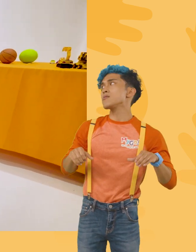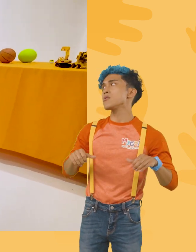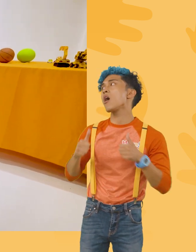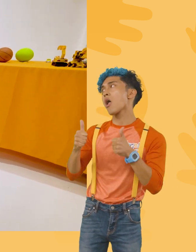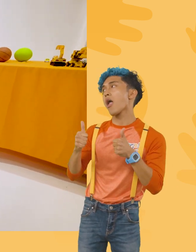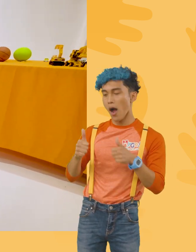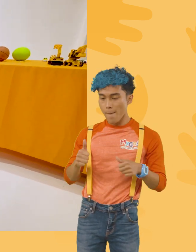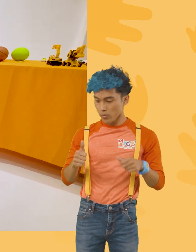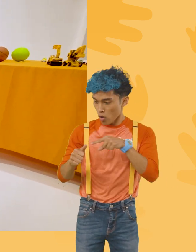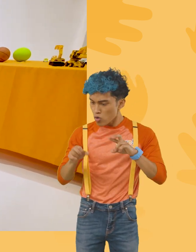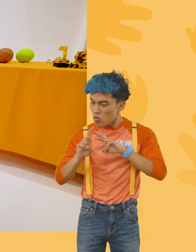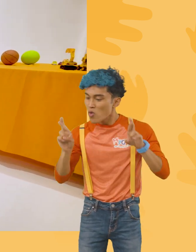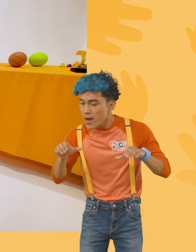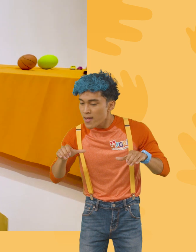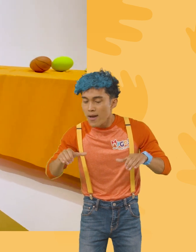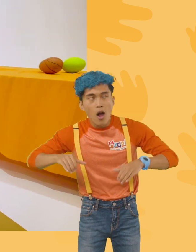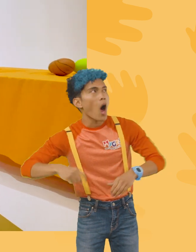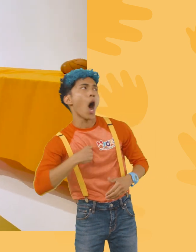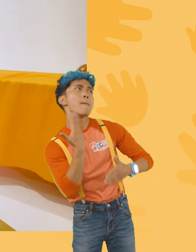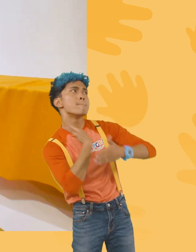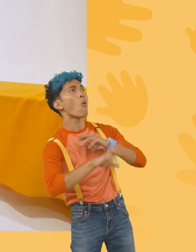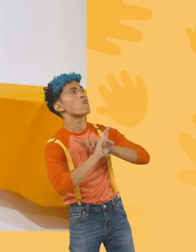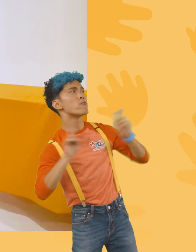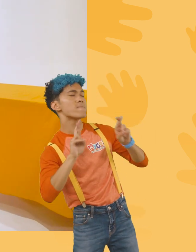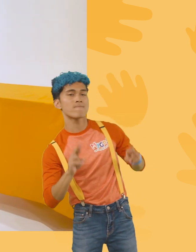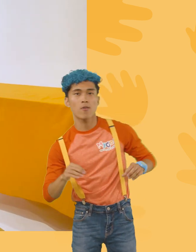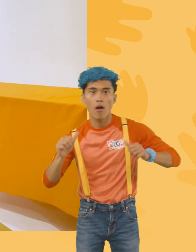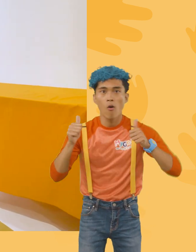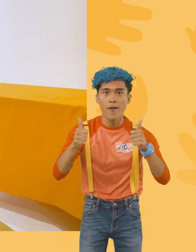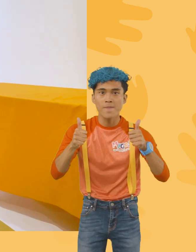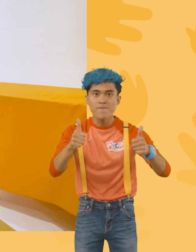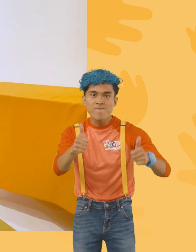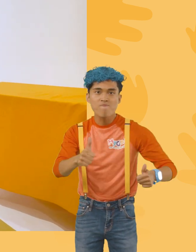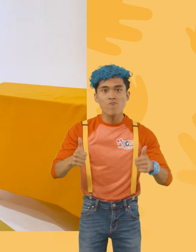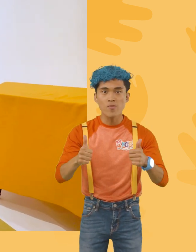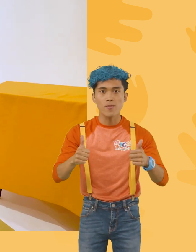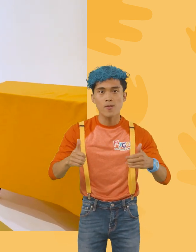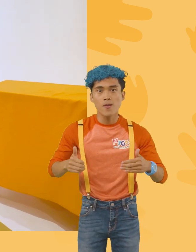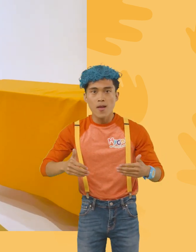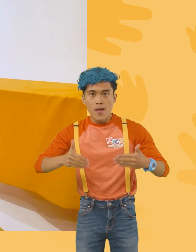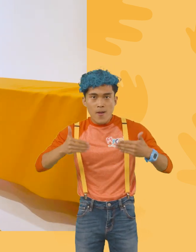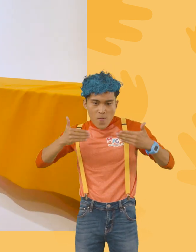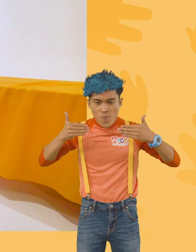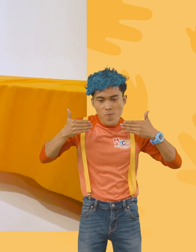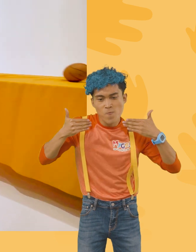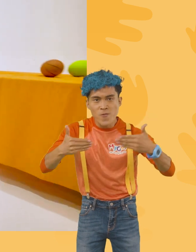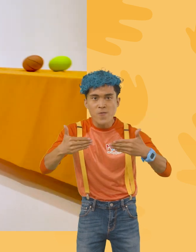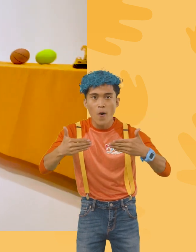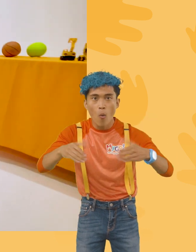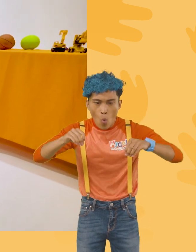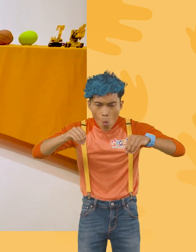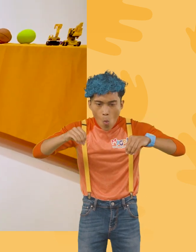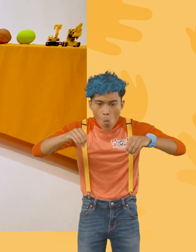good to go. Are you ready? I was born ready. All right, And away we